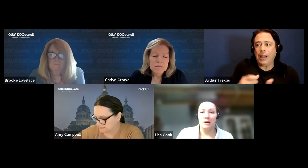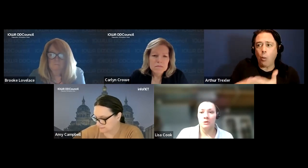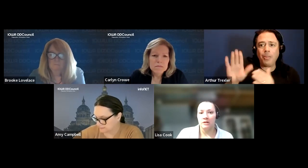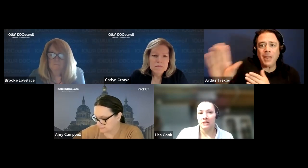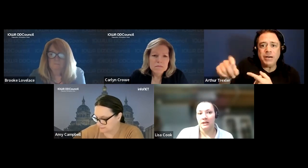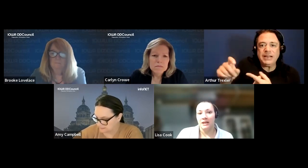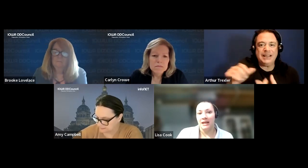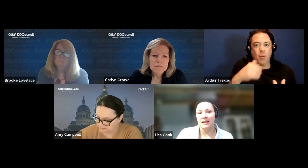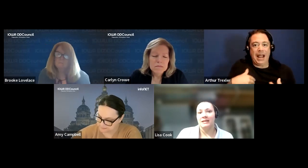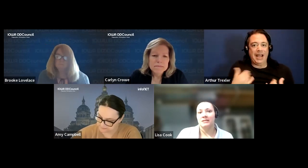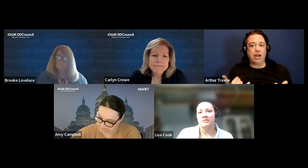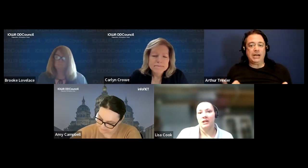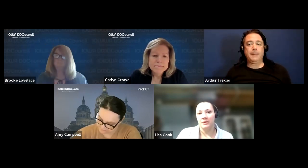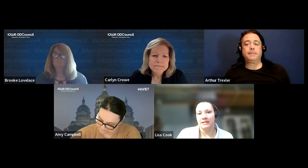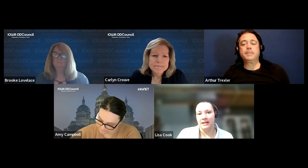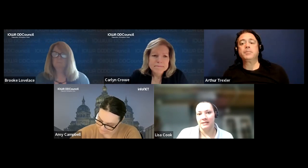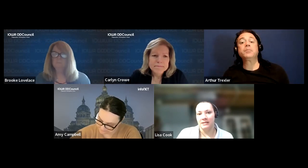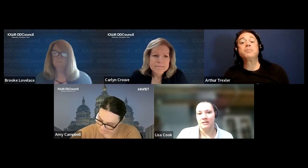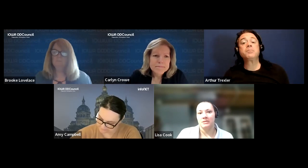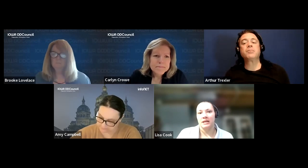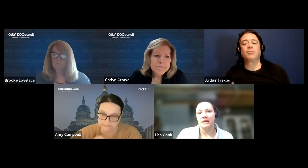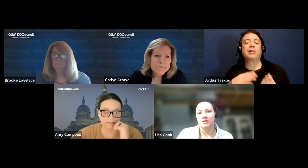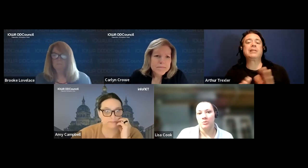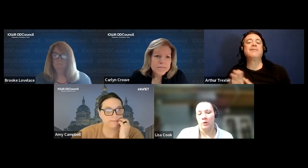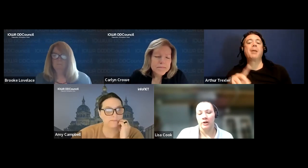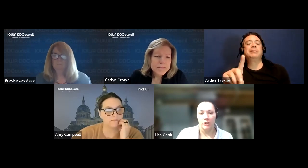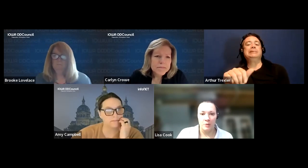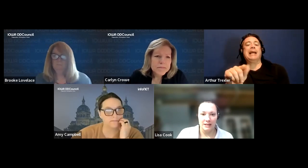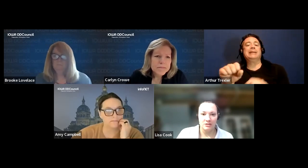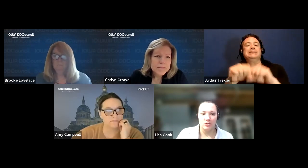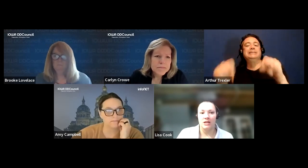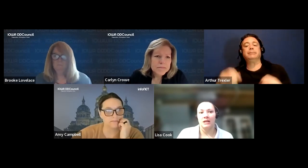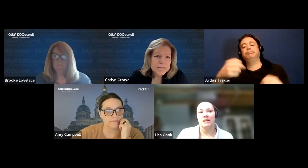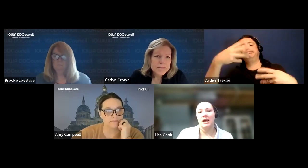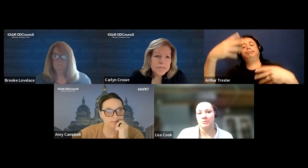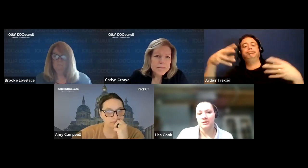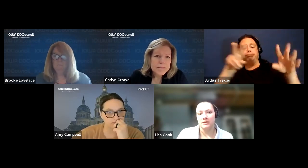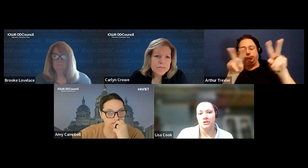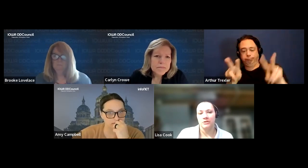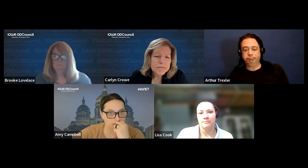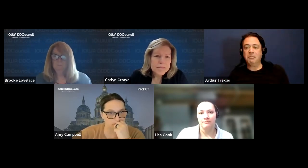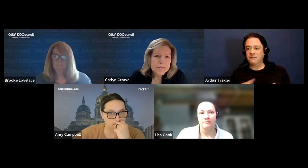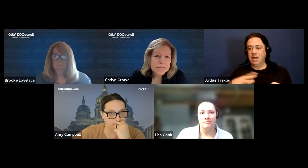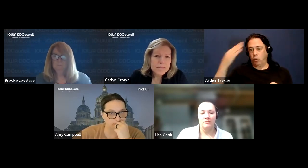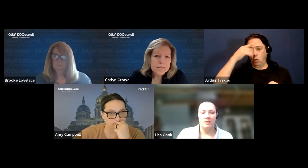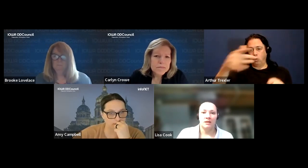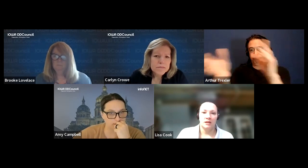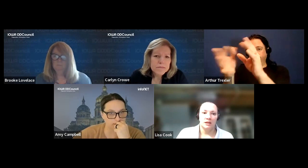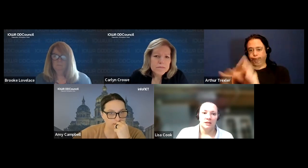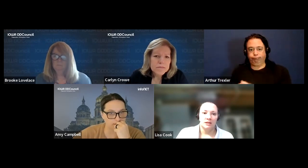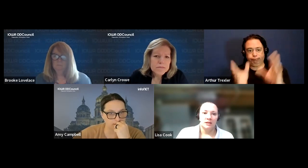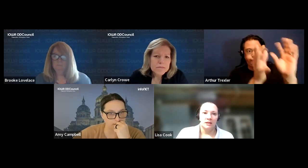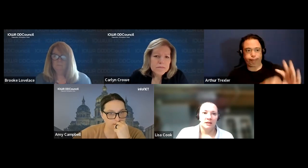And what that will look like is developing data systems that can support new waitlist screening and procedures.